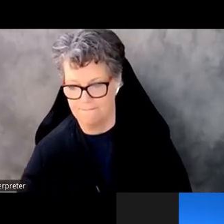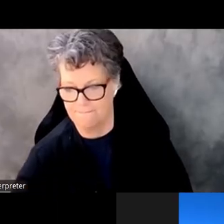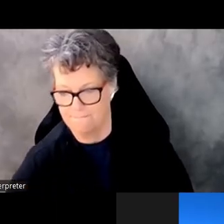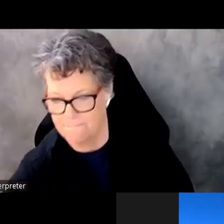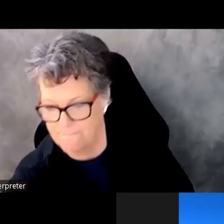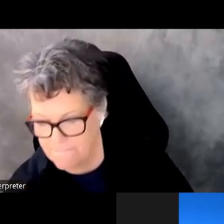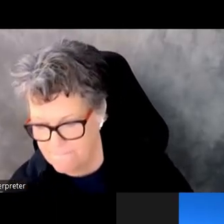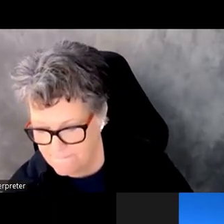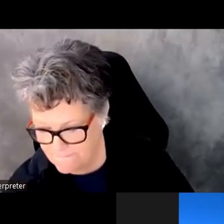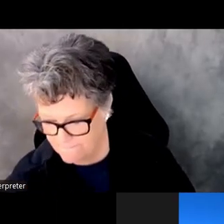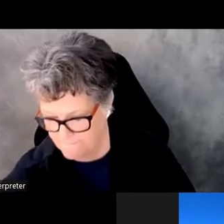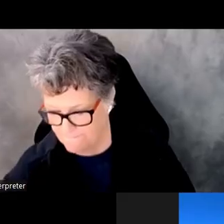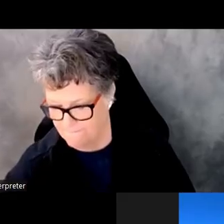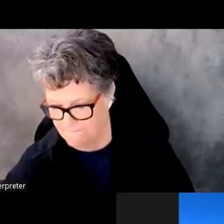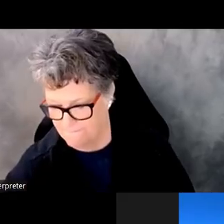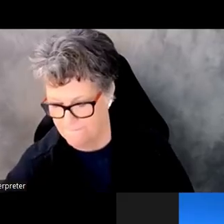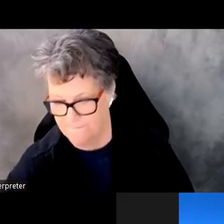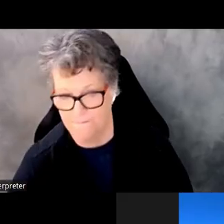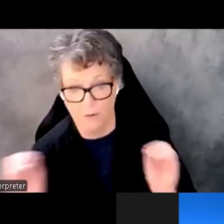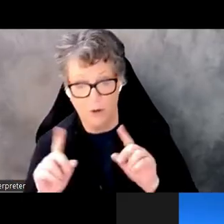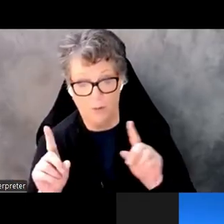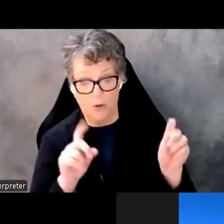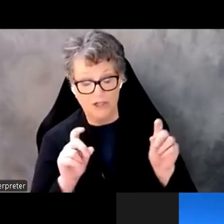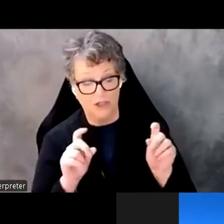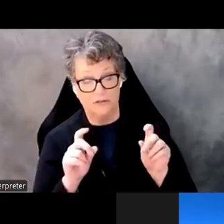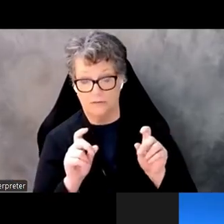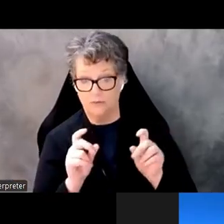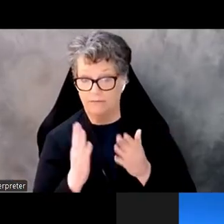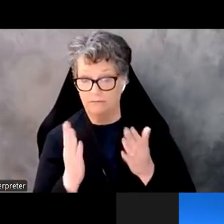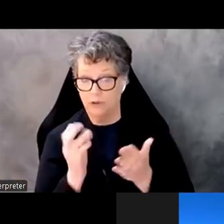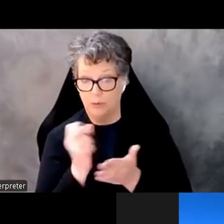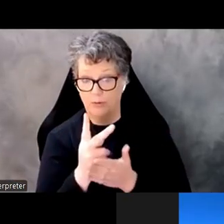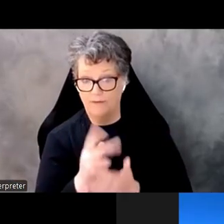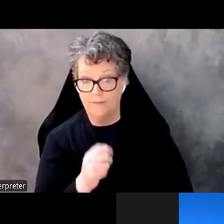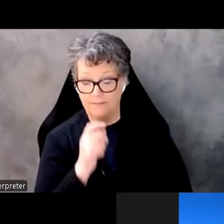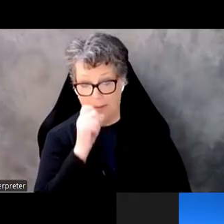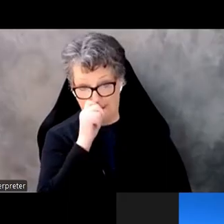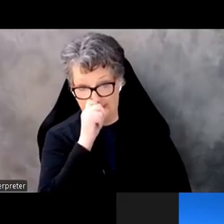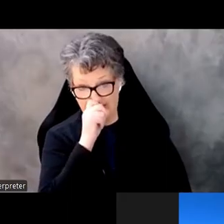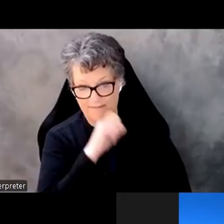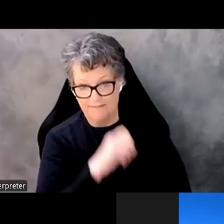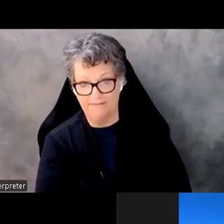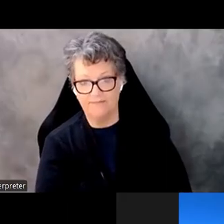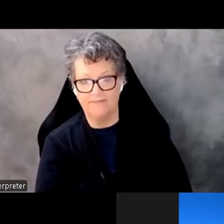Hearing no more questions, do I have a motion to approve this resolution?